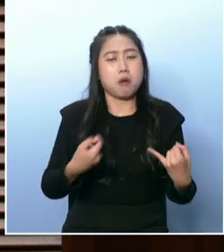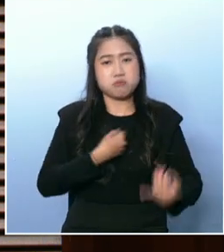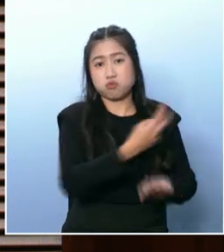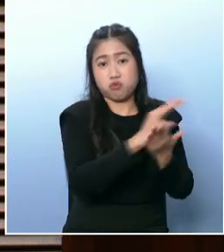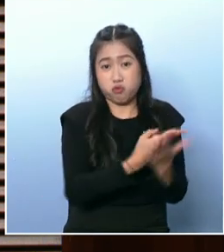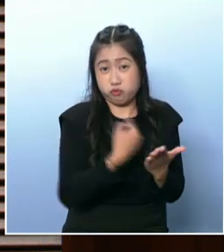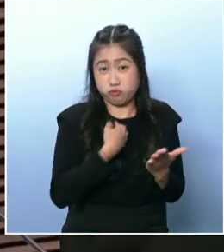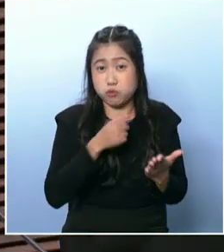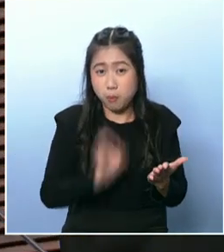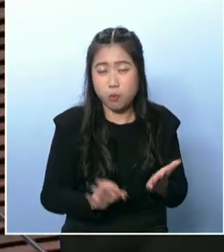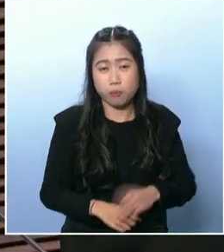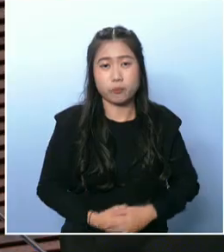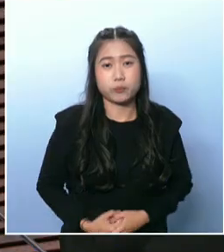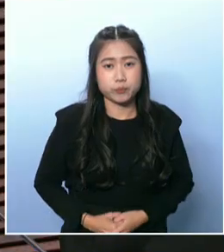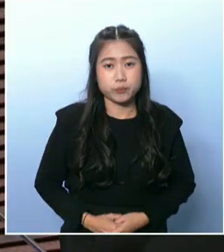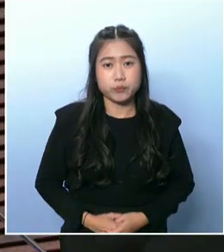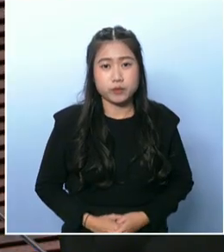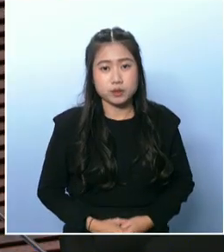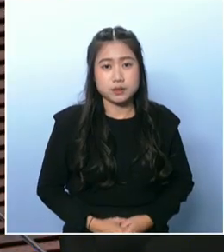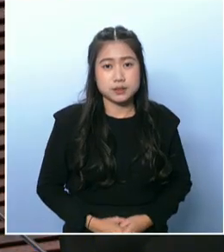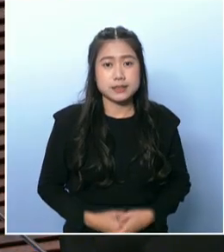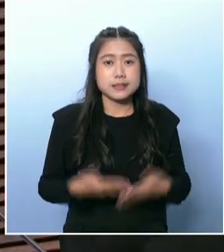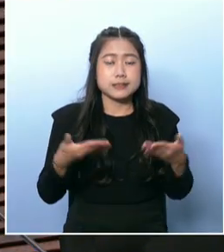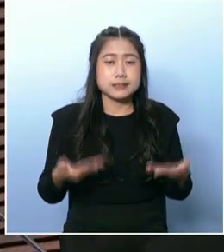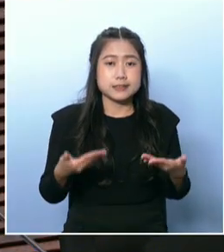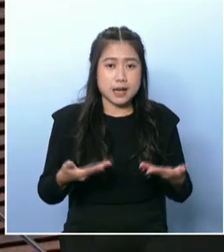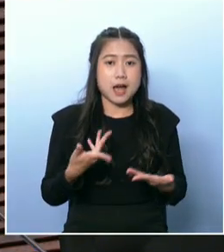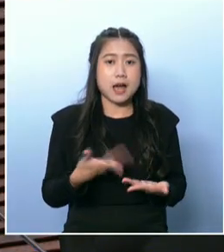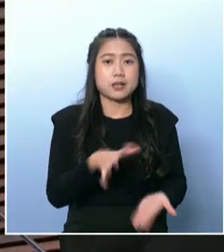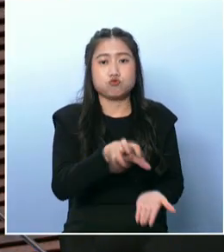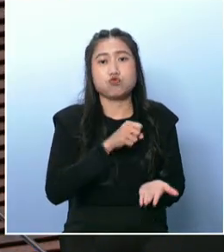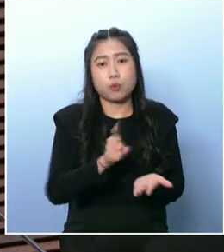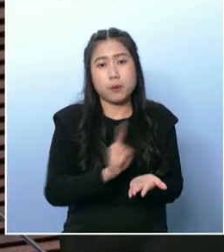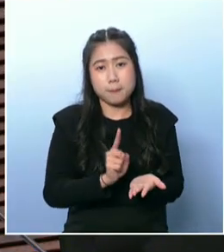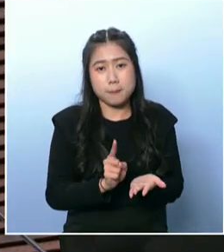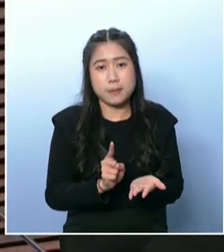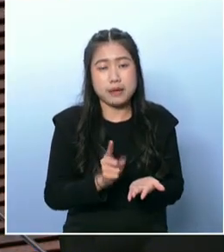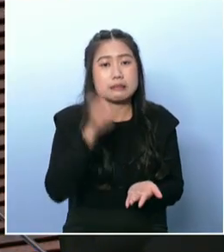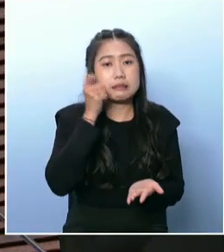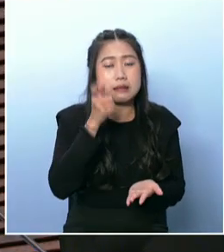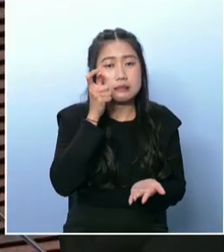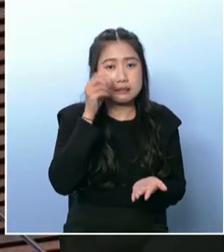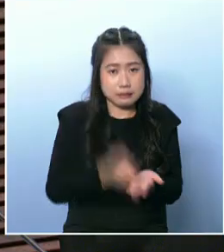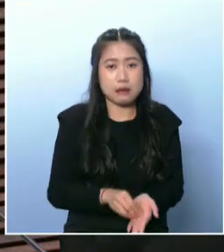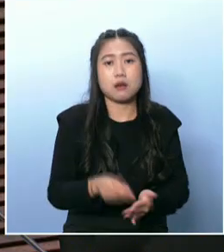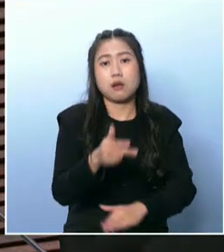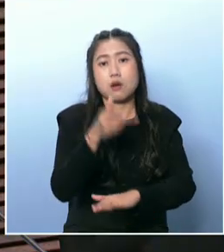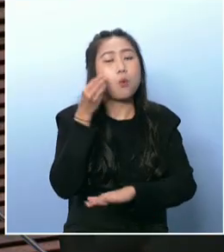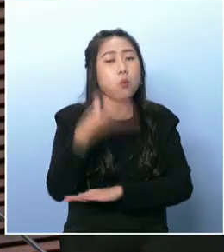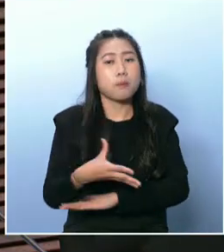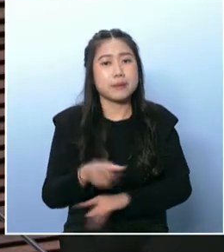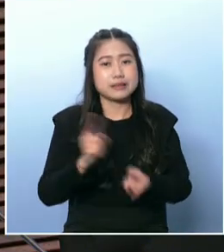not touch on in-principle issues which require legislative amendment. Is that correct? We are trying to look at